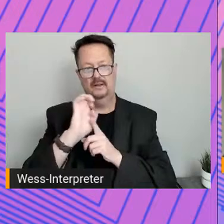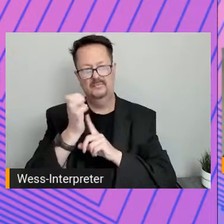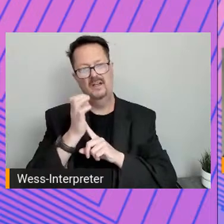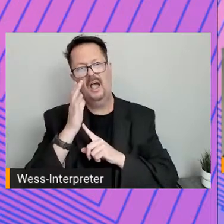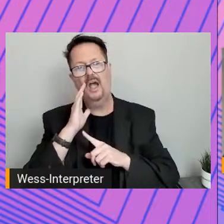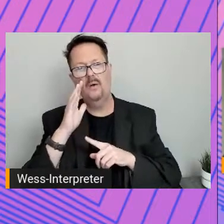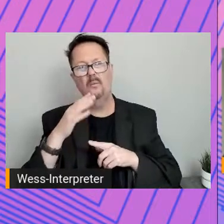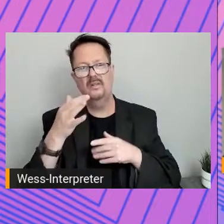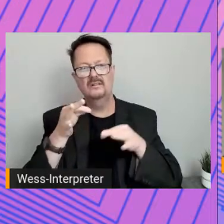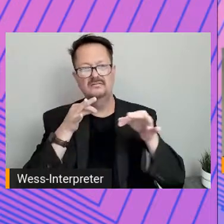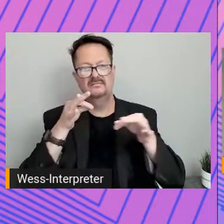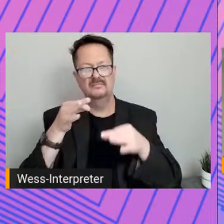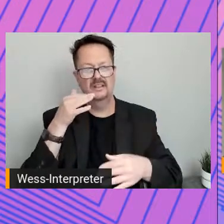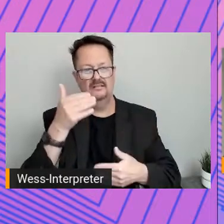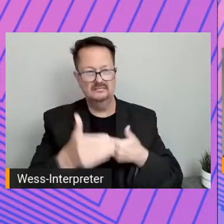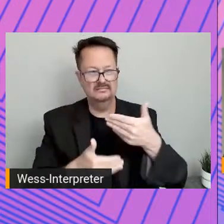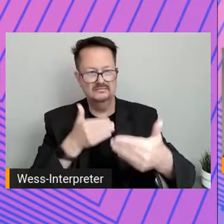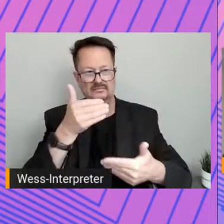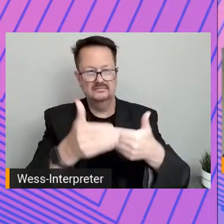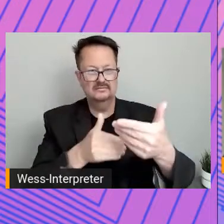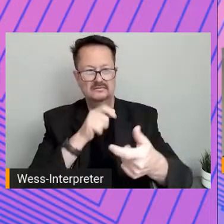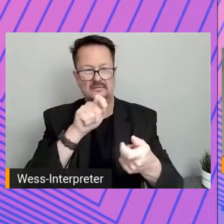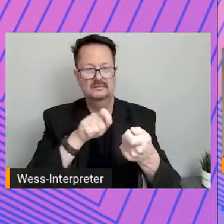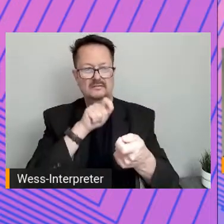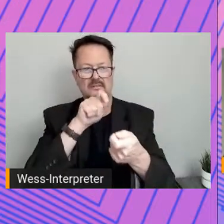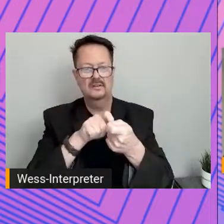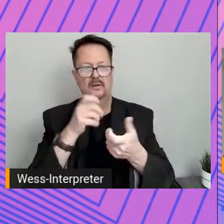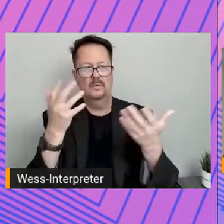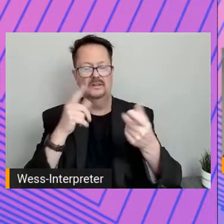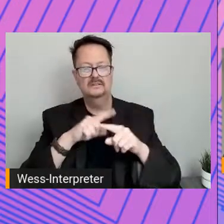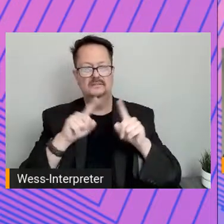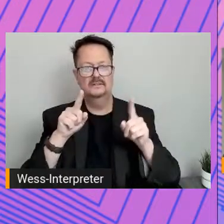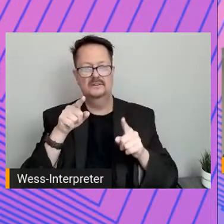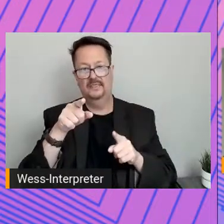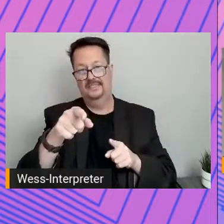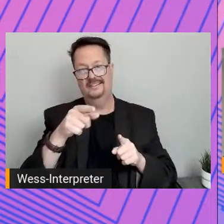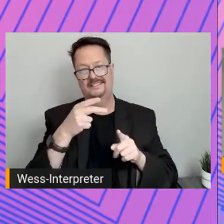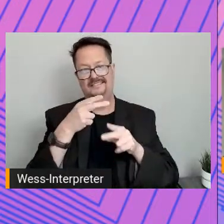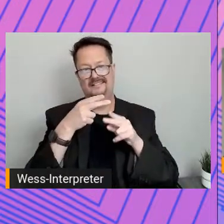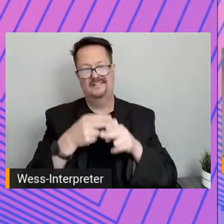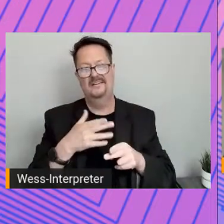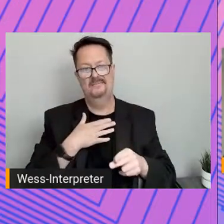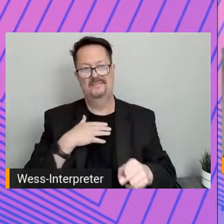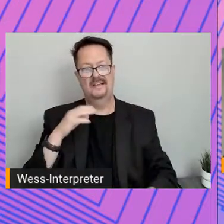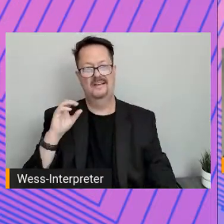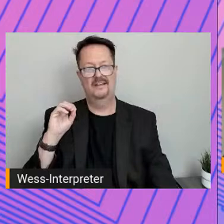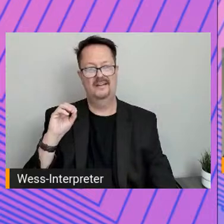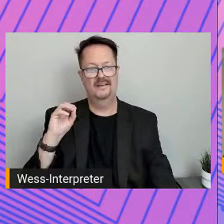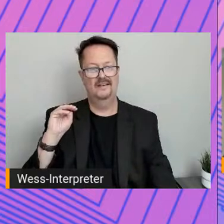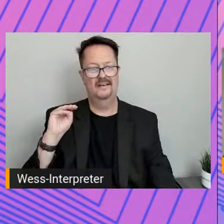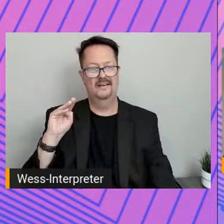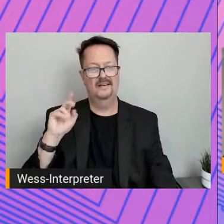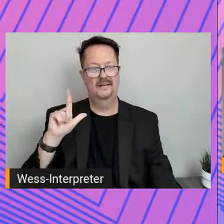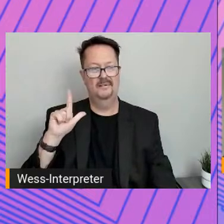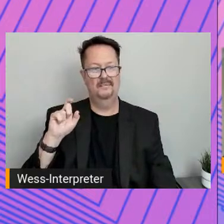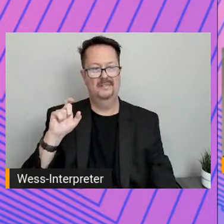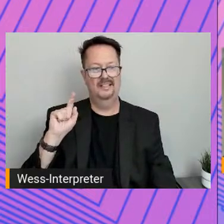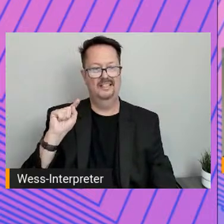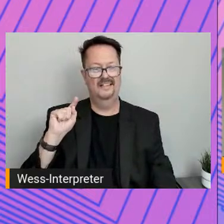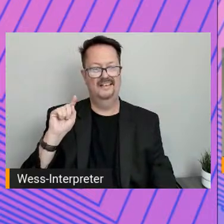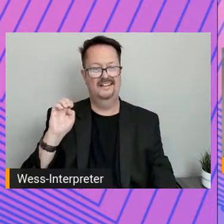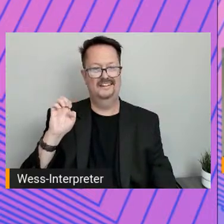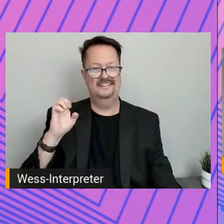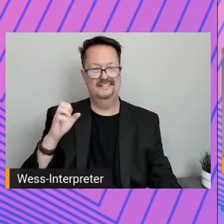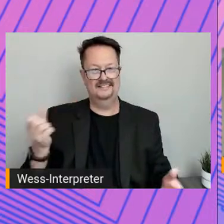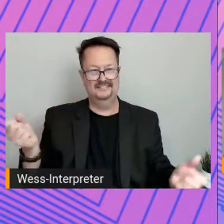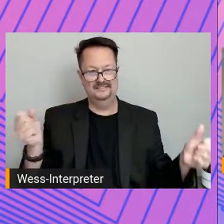better understanding of exactly what's going on with the different components. I like to call this my omelet. So I did create a technical article about this, and I